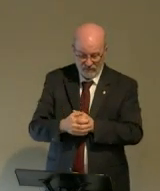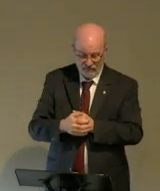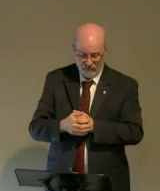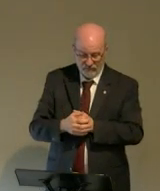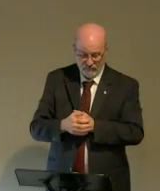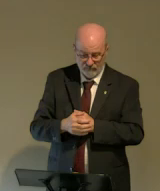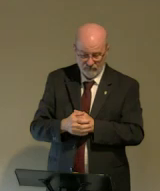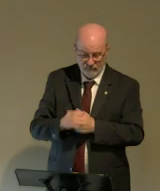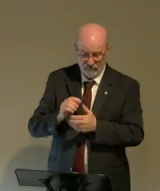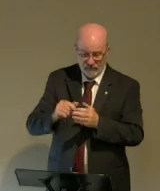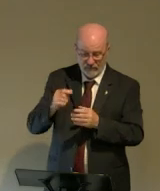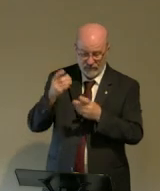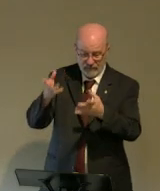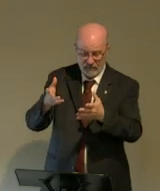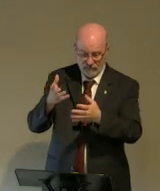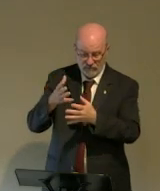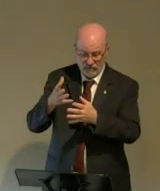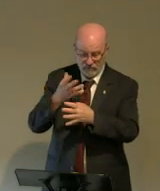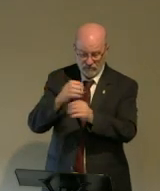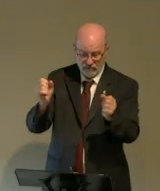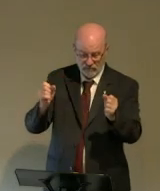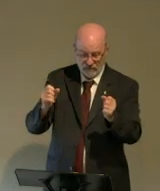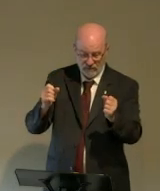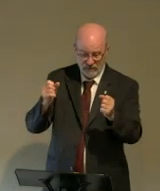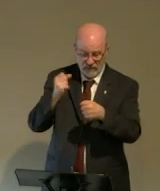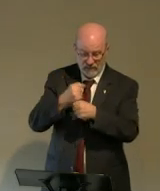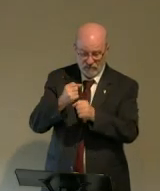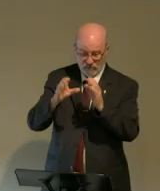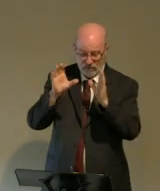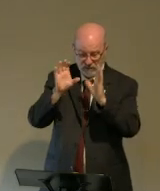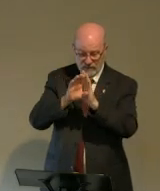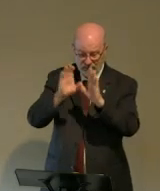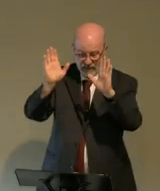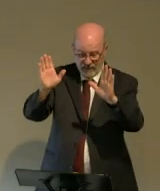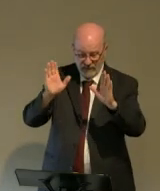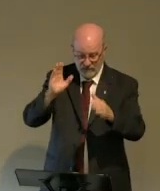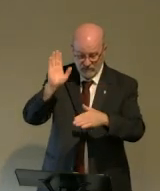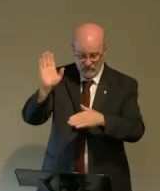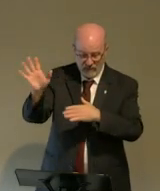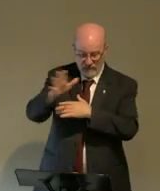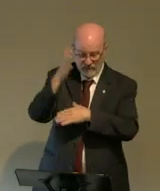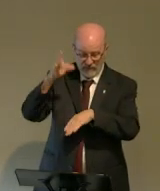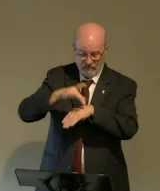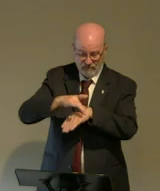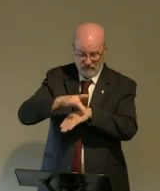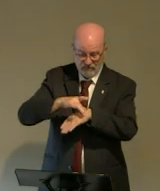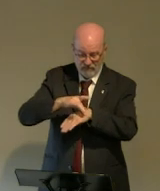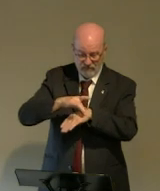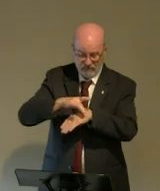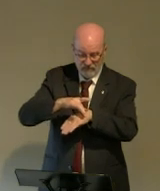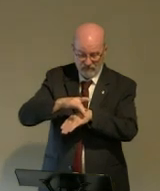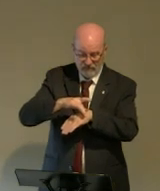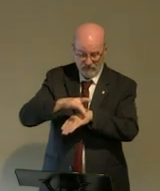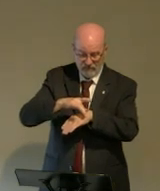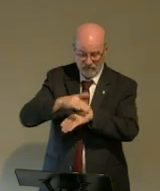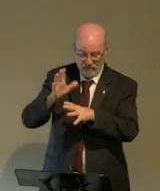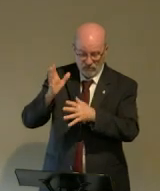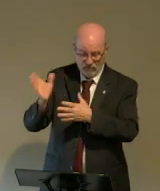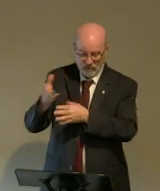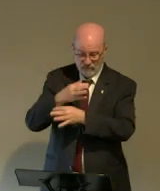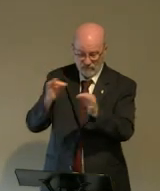end. Verse 27, he delivered and rescueth and worketh signs and wonders in heaven and in the